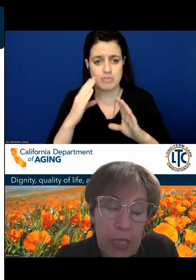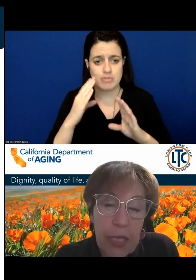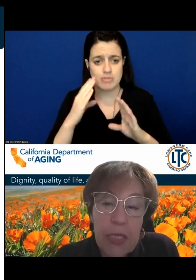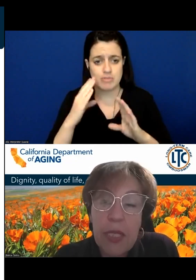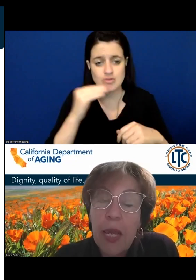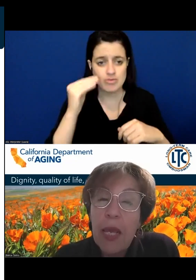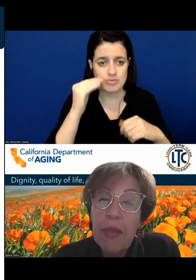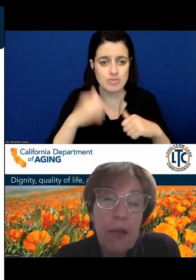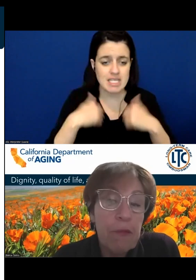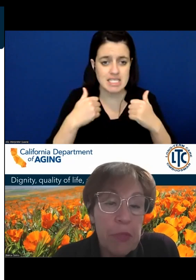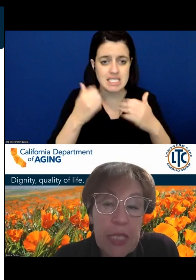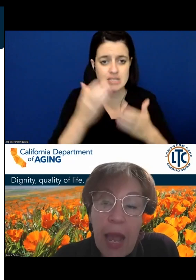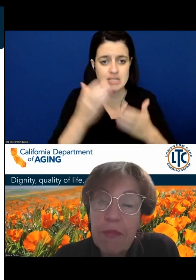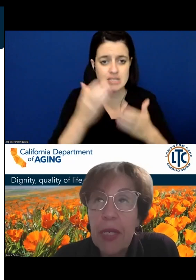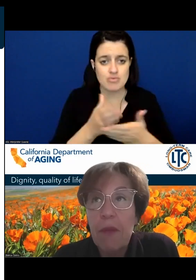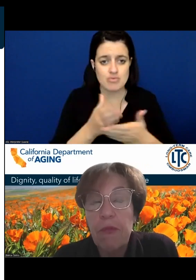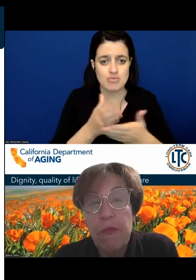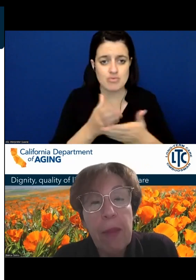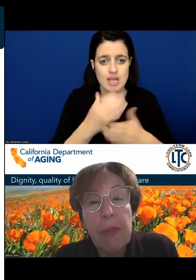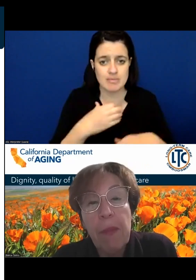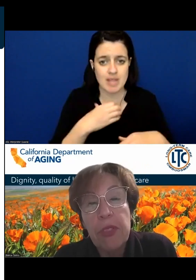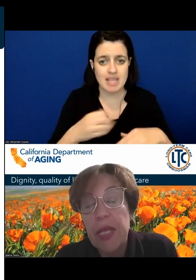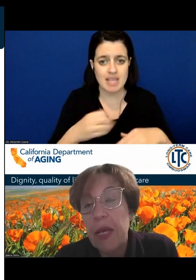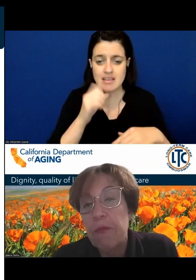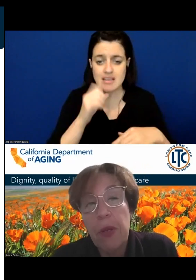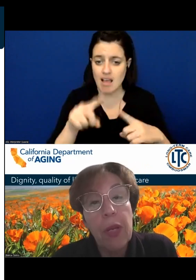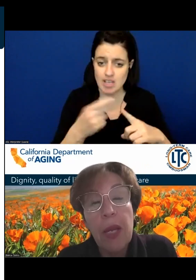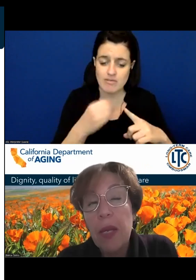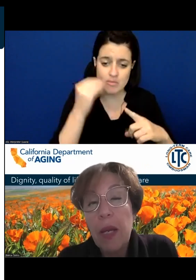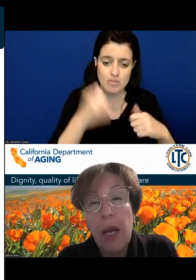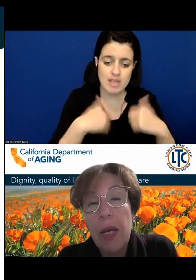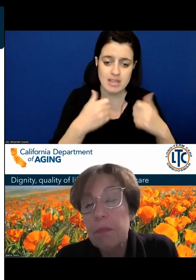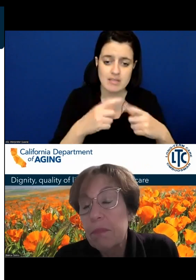from residents, they come from staff, they come from family members, they come from